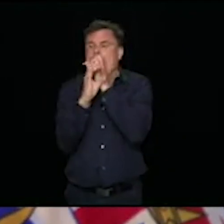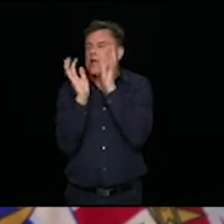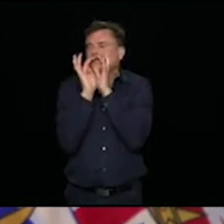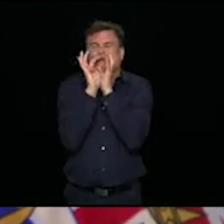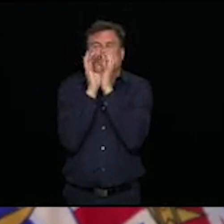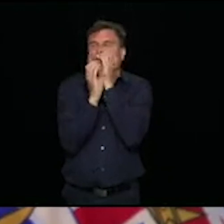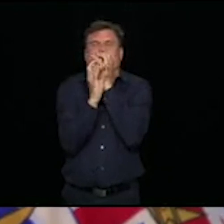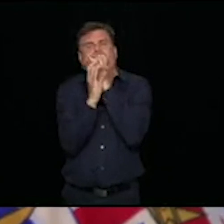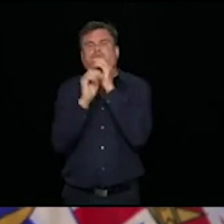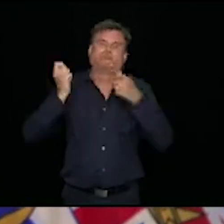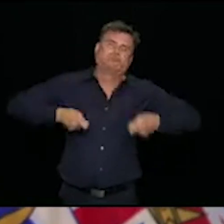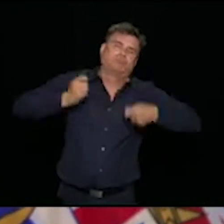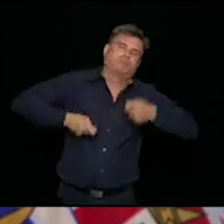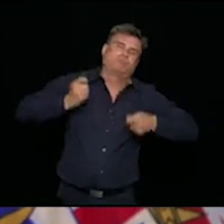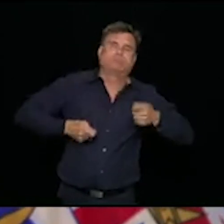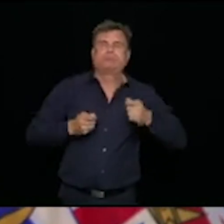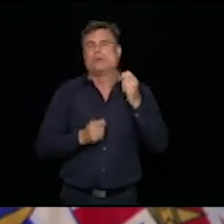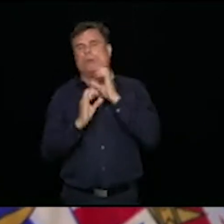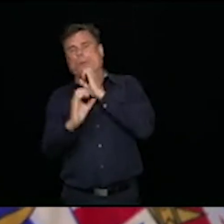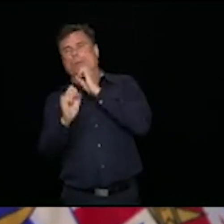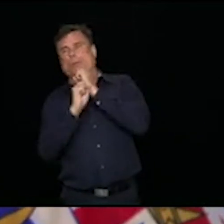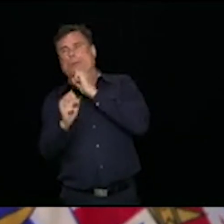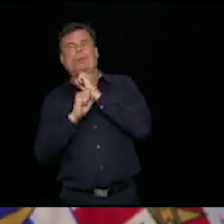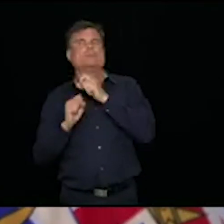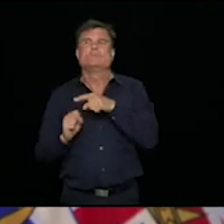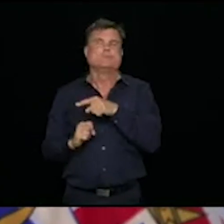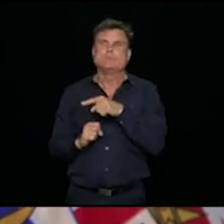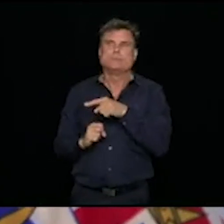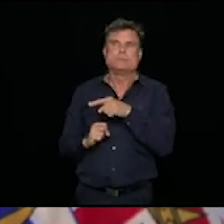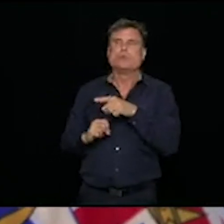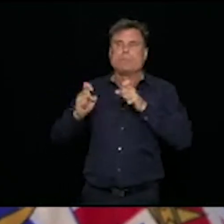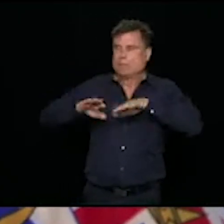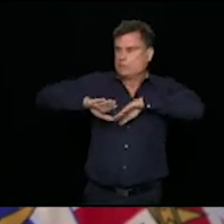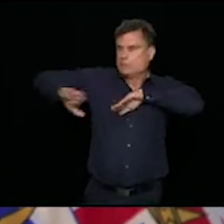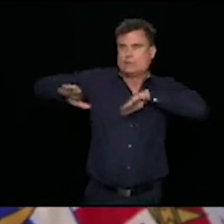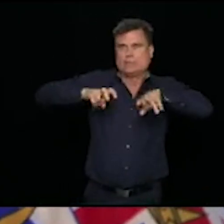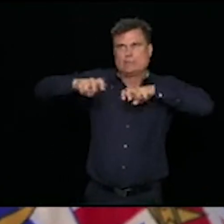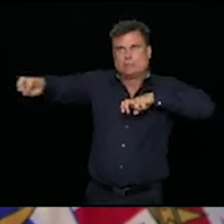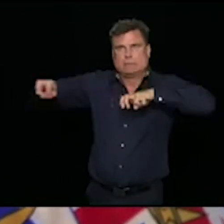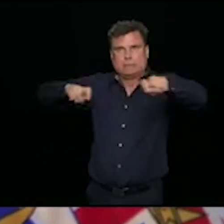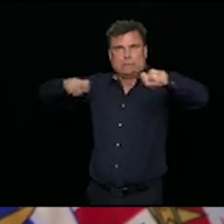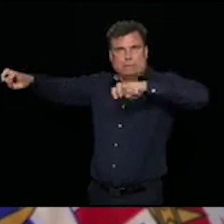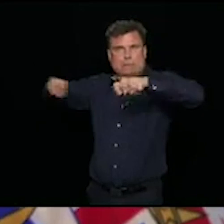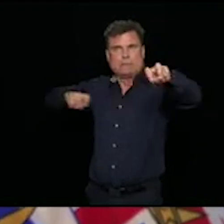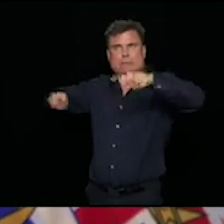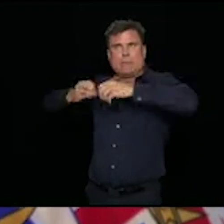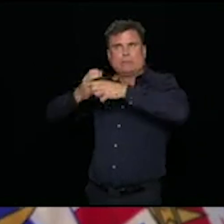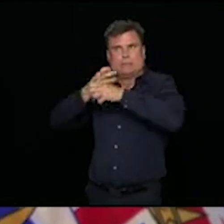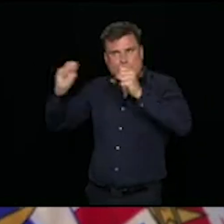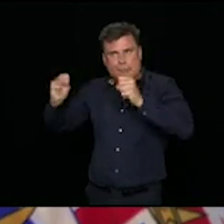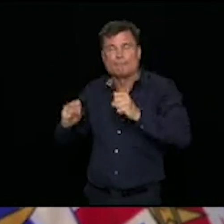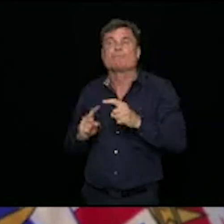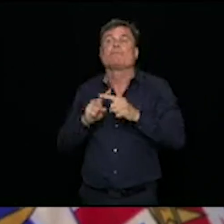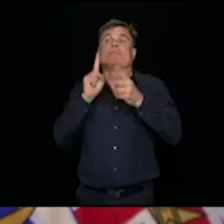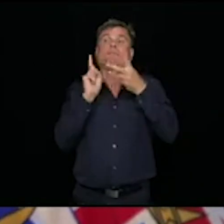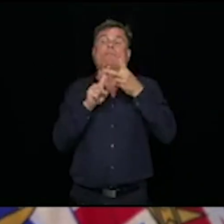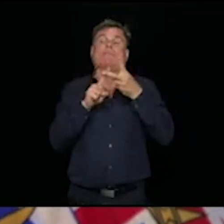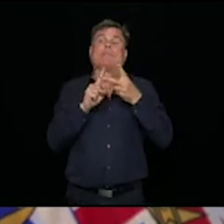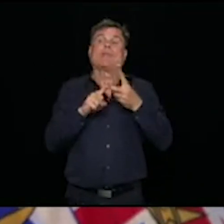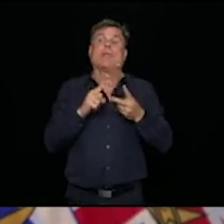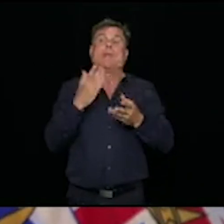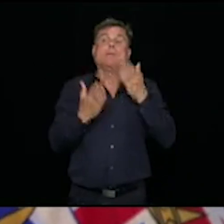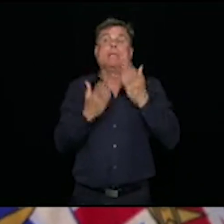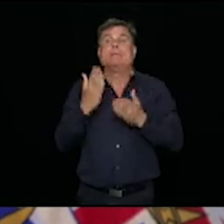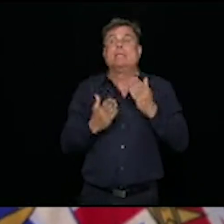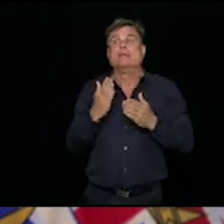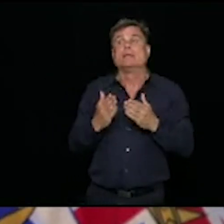linear model, which I think is what you're talking about, Shannon, where your daughter was taking 8 courses at once, they may have to talk about going to a semestered system.